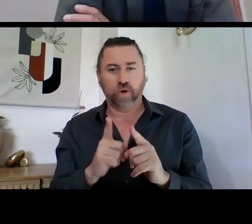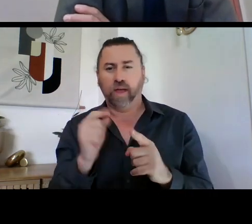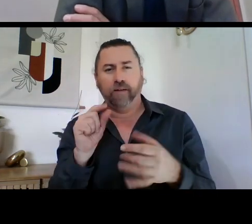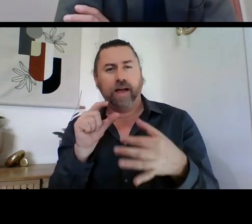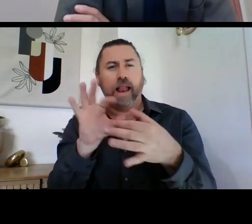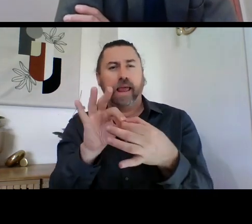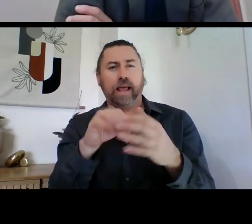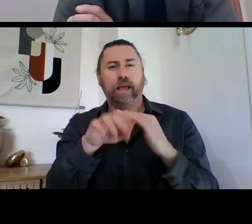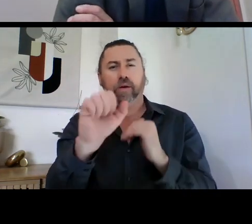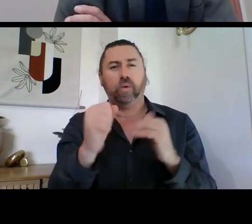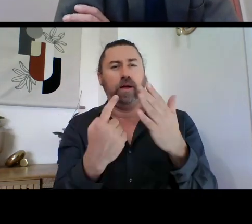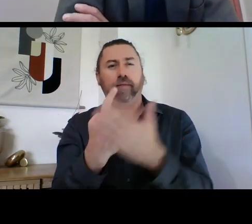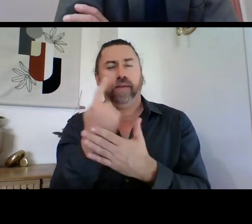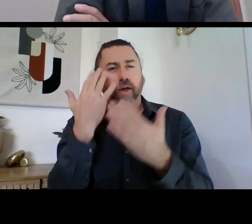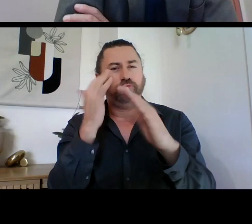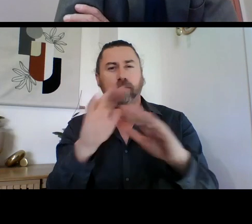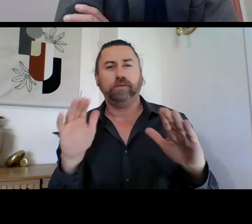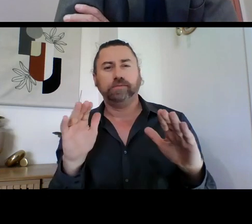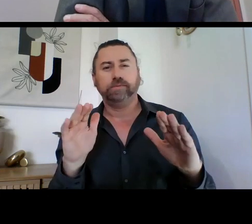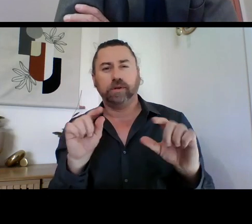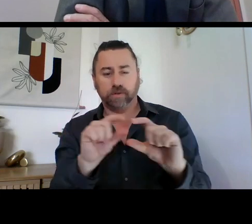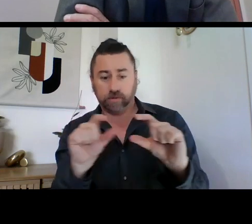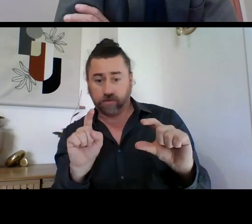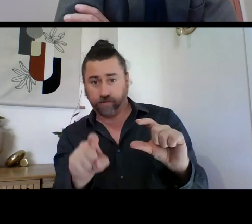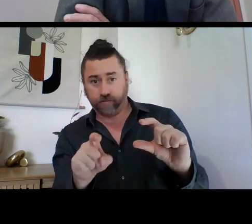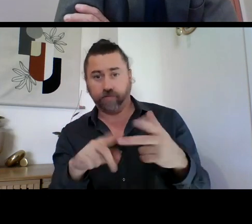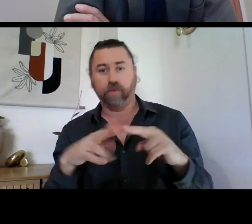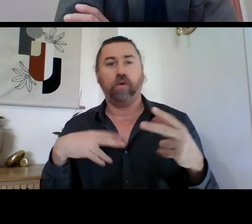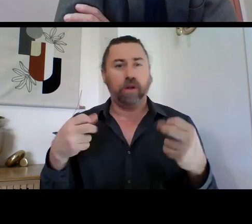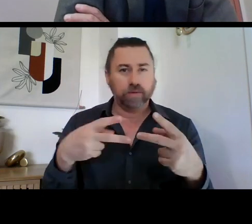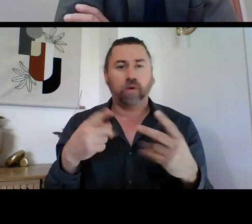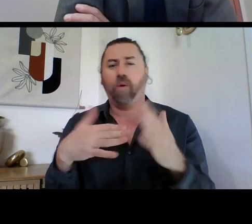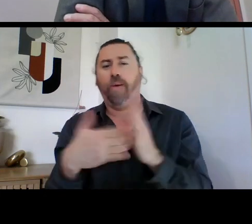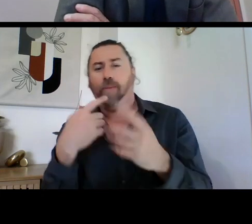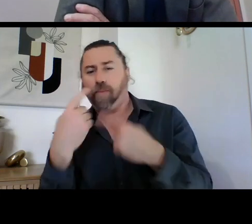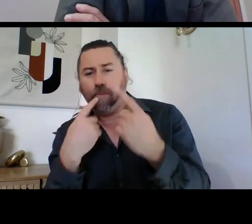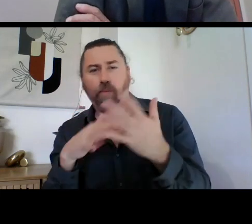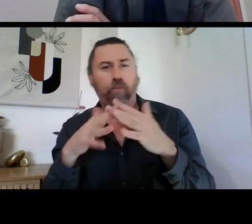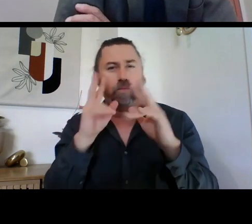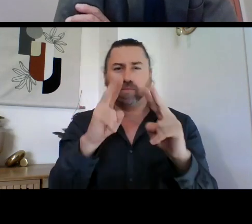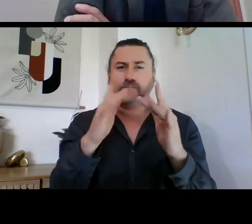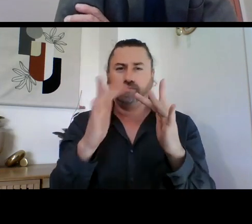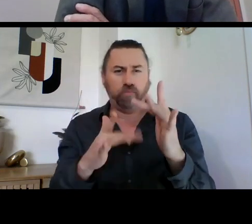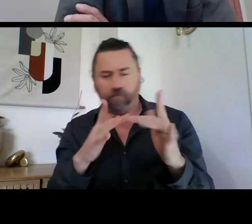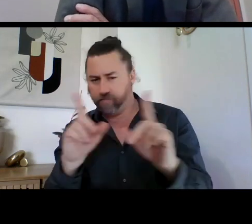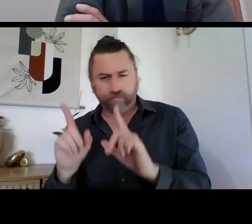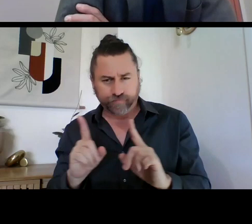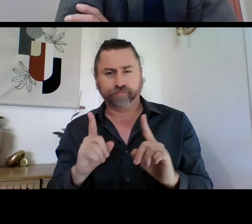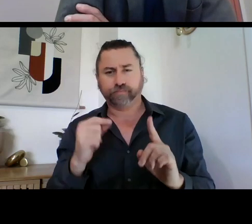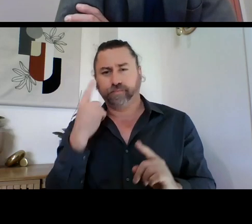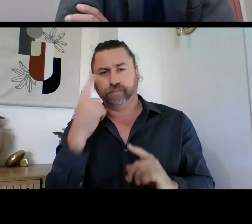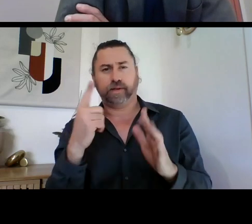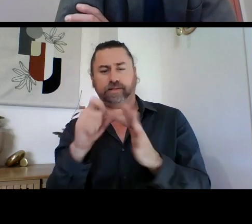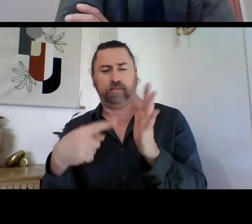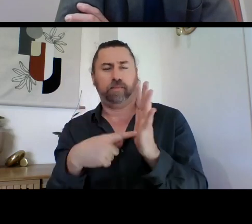there was a link that was in the event reminder. Please use that. And if you'd like more information about how to watch the webinar, you can find them